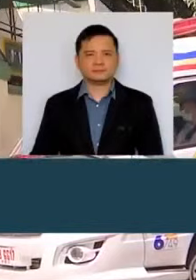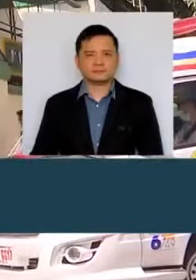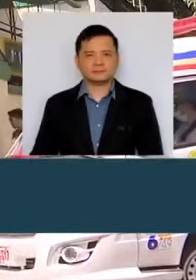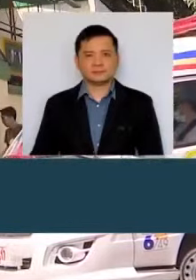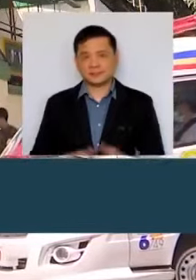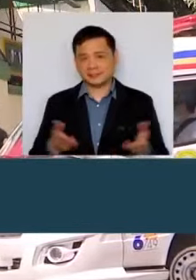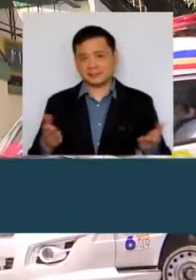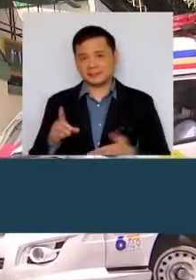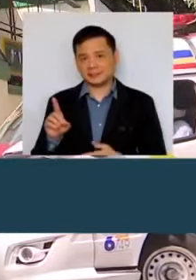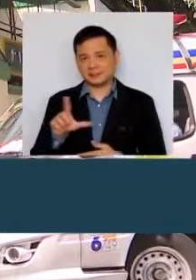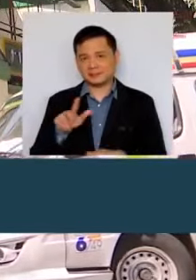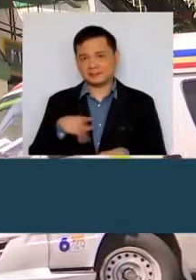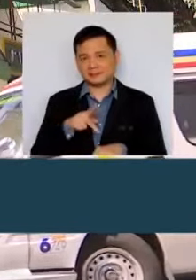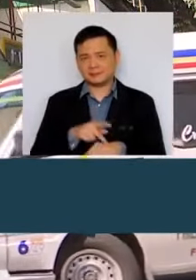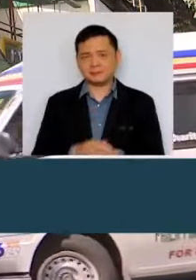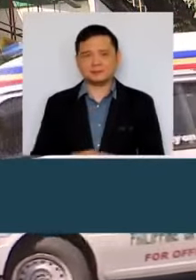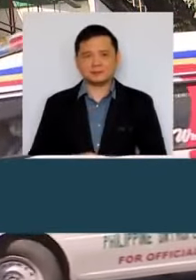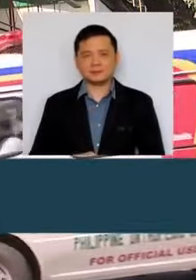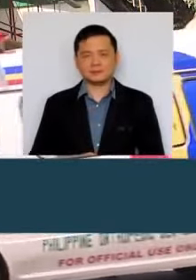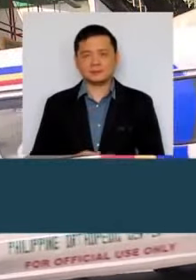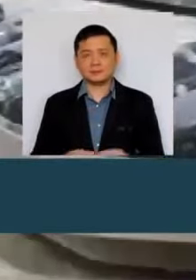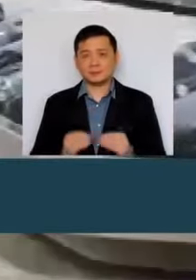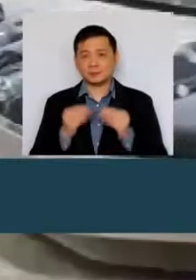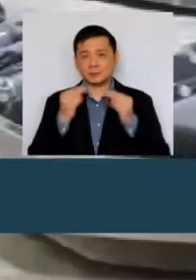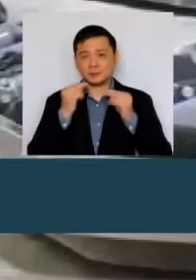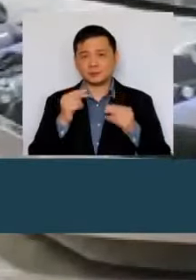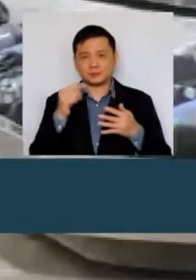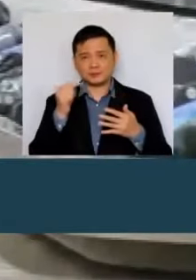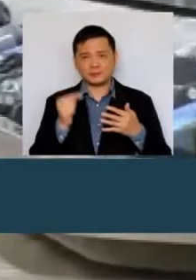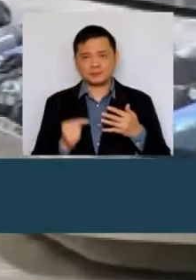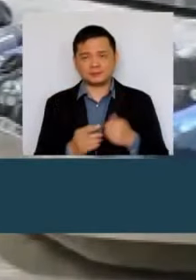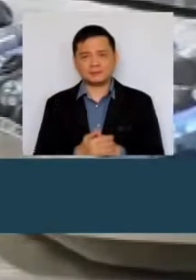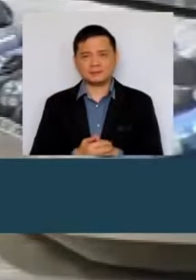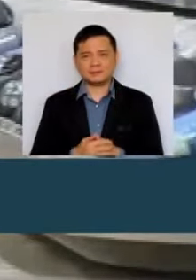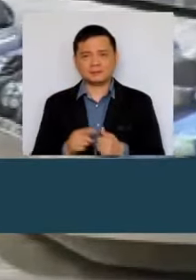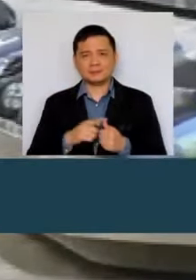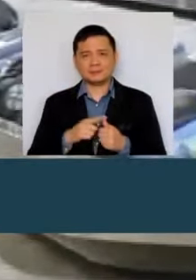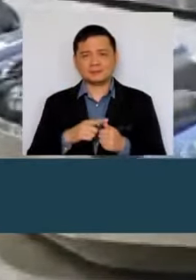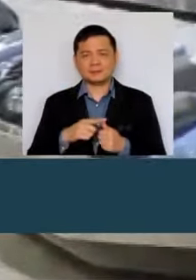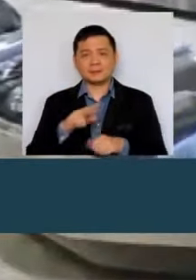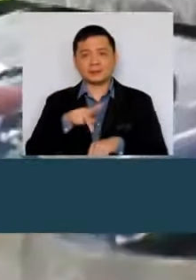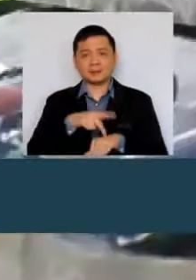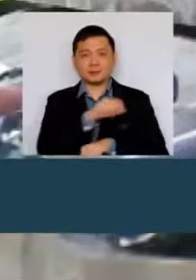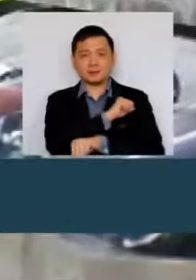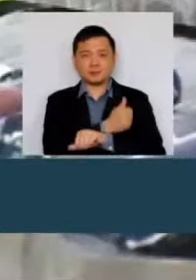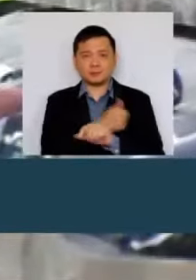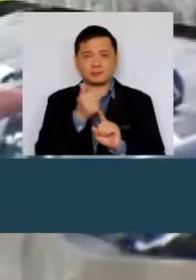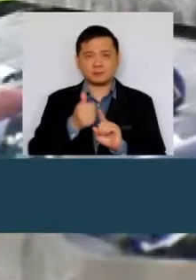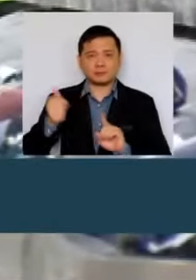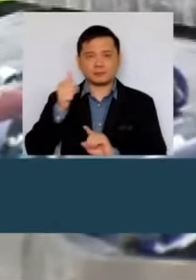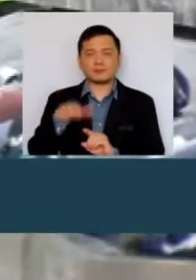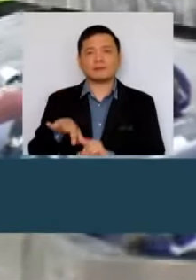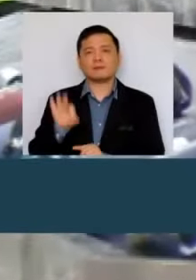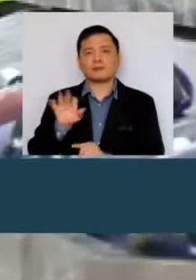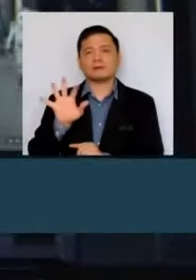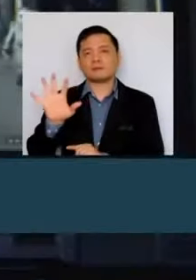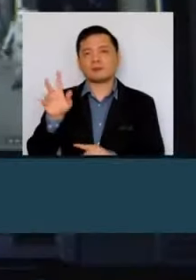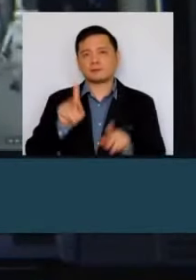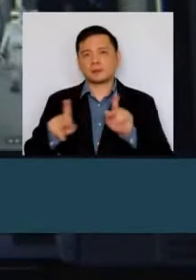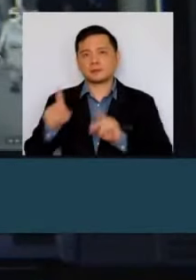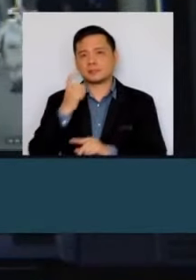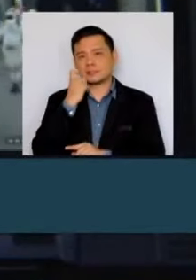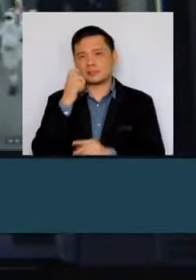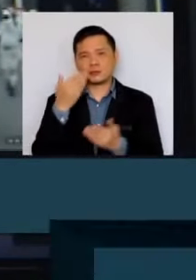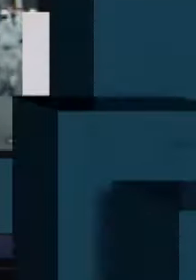Dateline Philippines, here's another look at the headlines. Philippine authorities locate 5 travelers who arrived recently from South